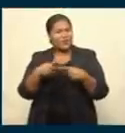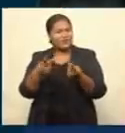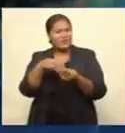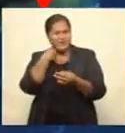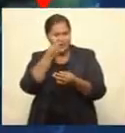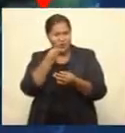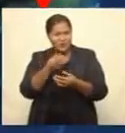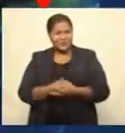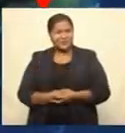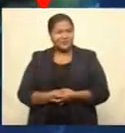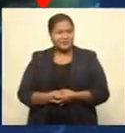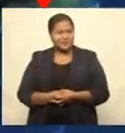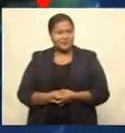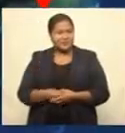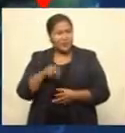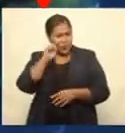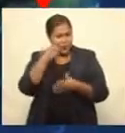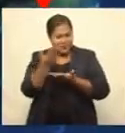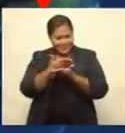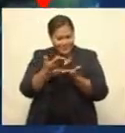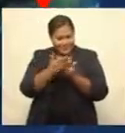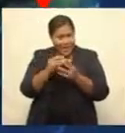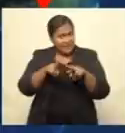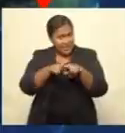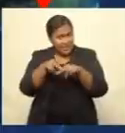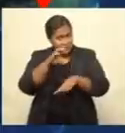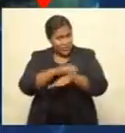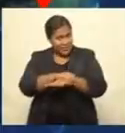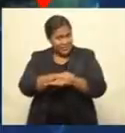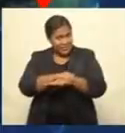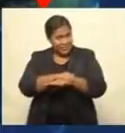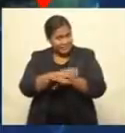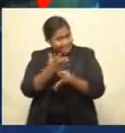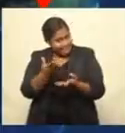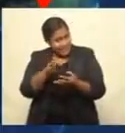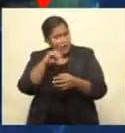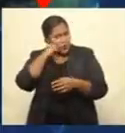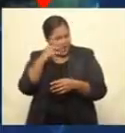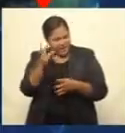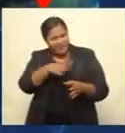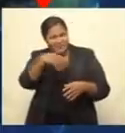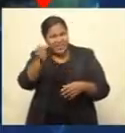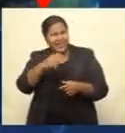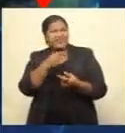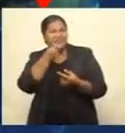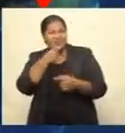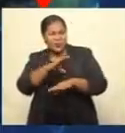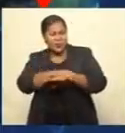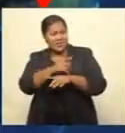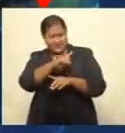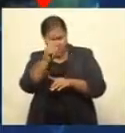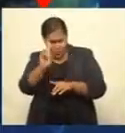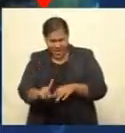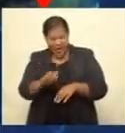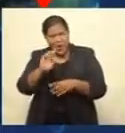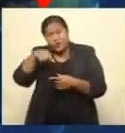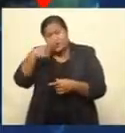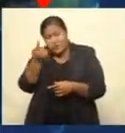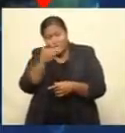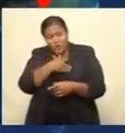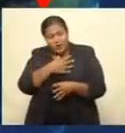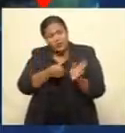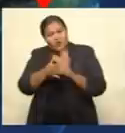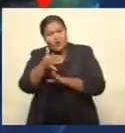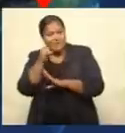We will be discussing this with Fiji Police Force, whether we could take a few officers either this evening or tomorrow morning to go back to